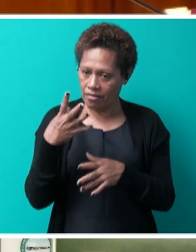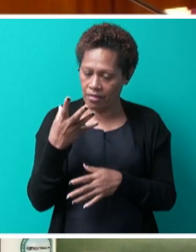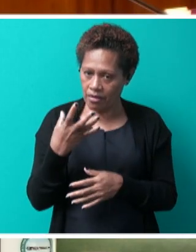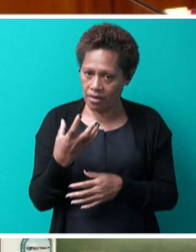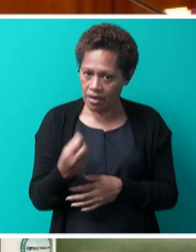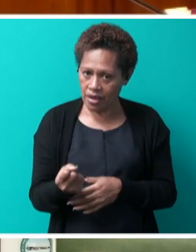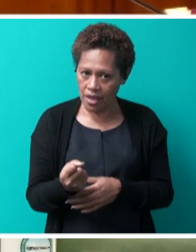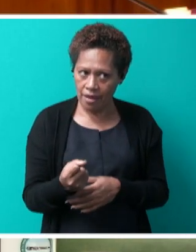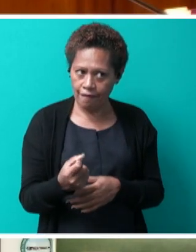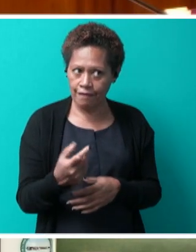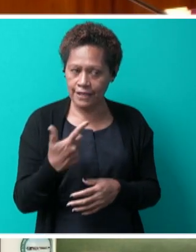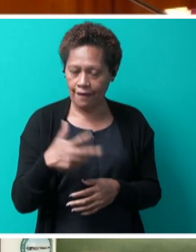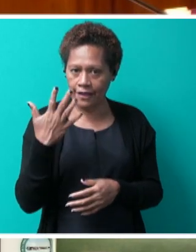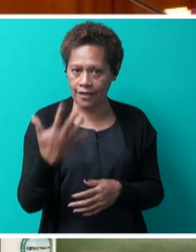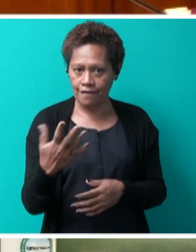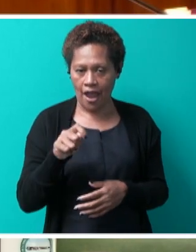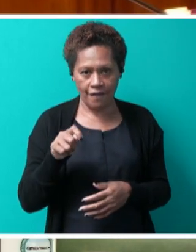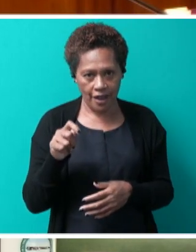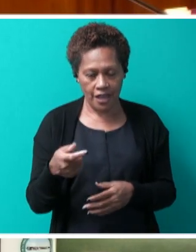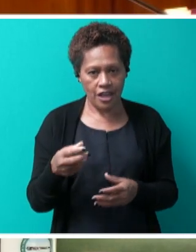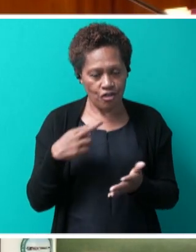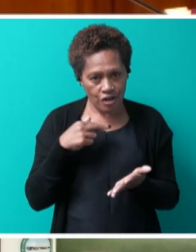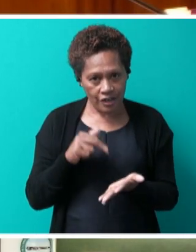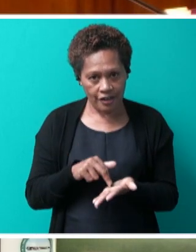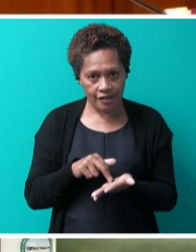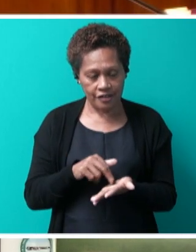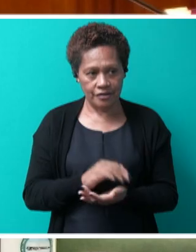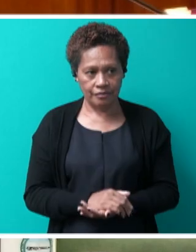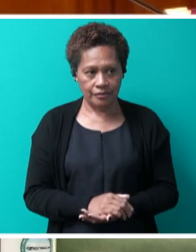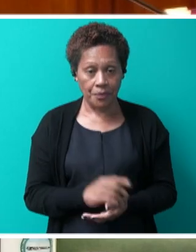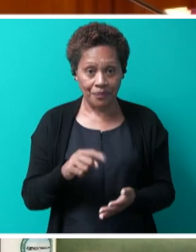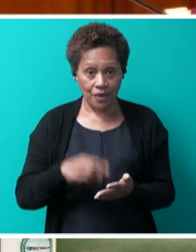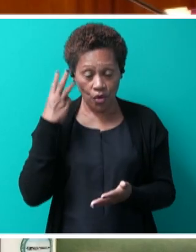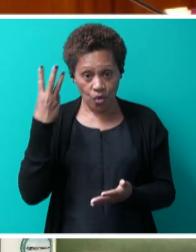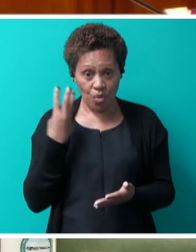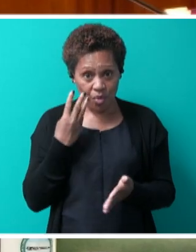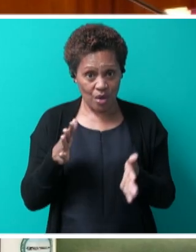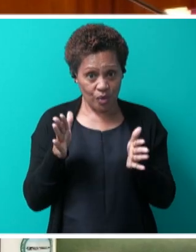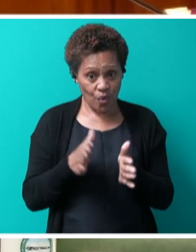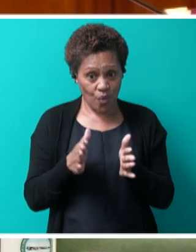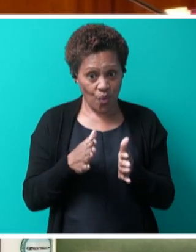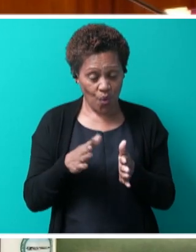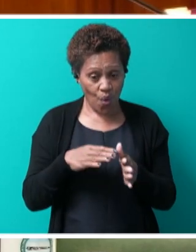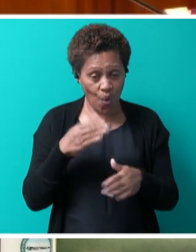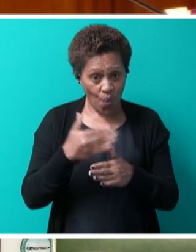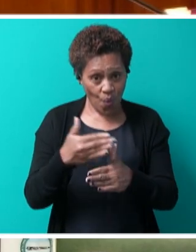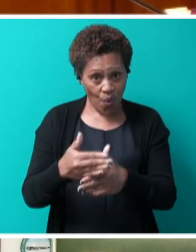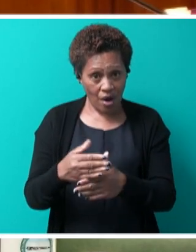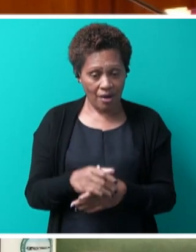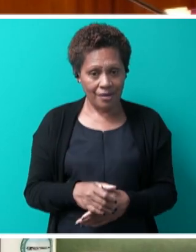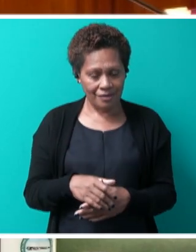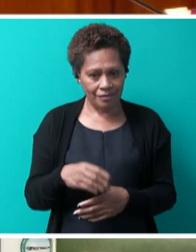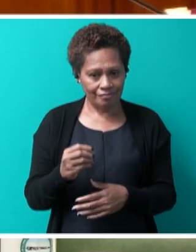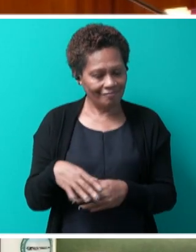registrations. This level of participation, particularly among women and small-scale operators, speaks to expanding opportunities